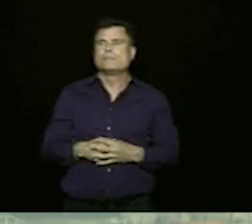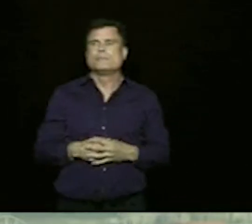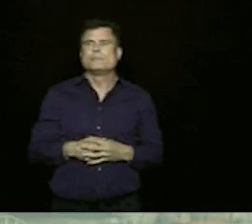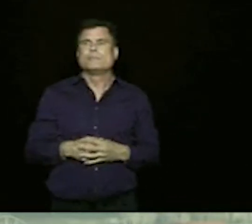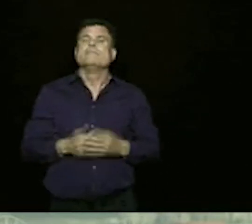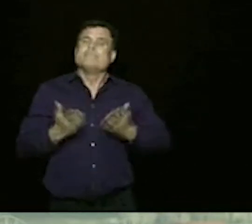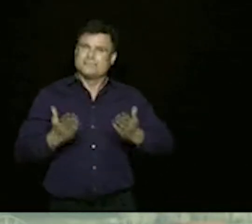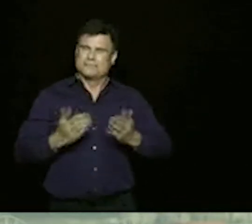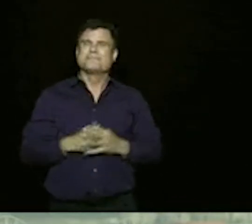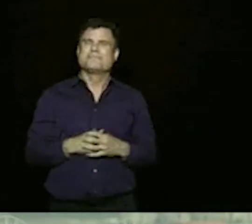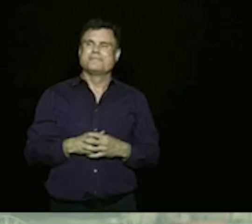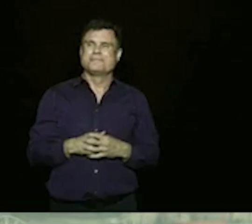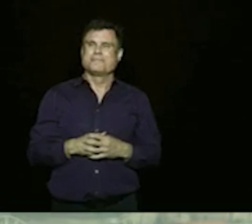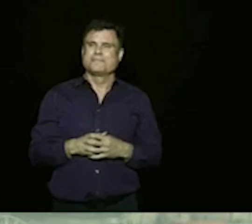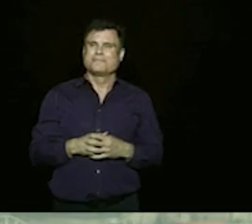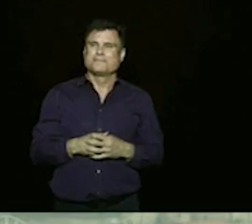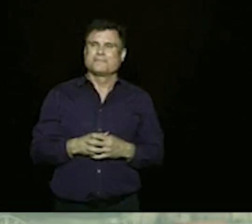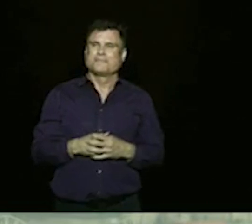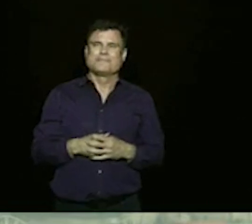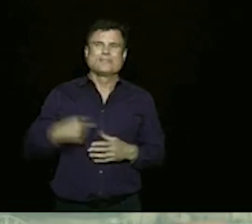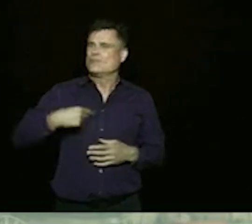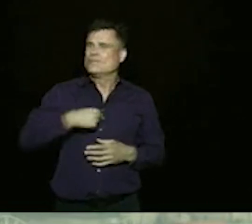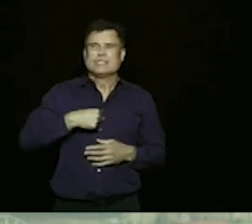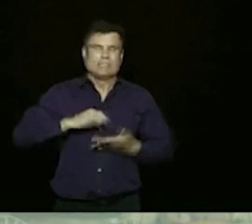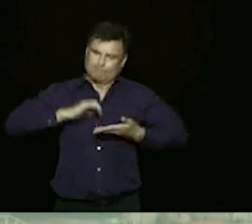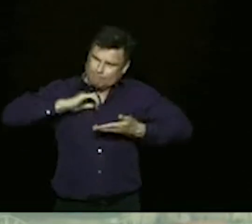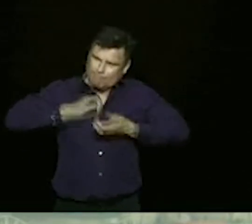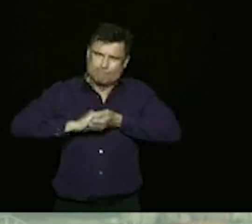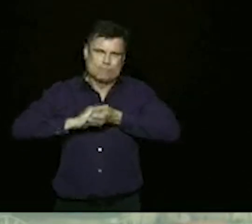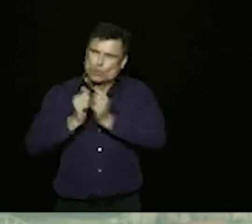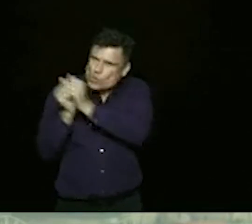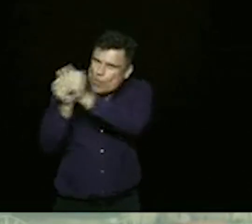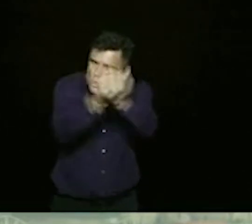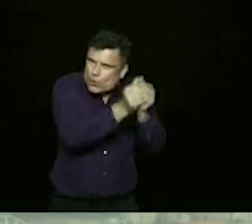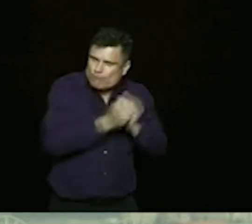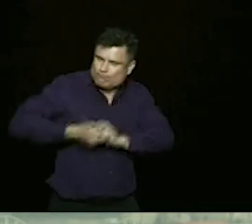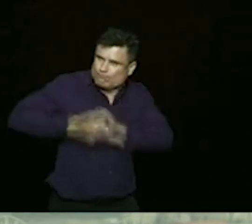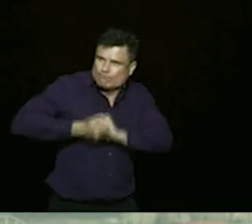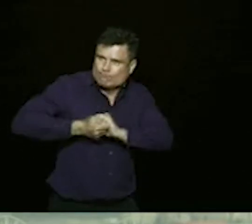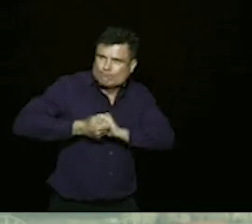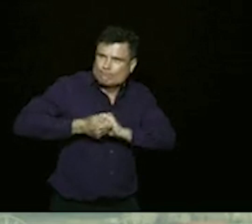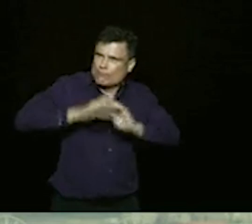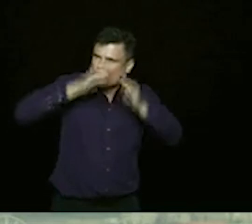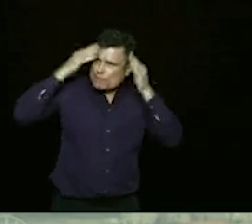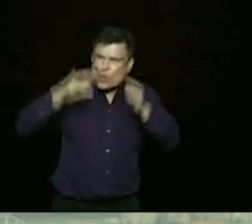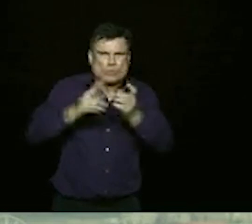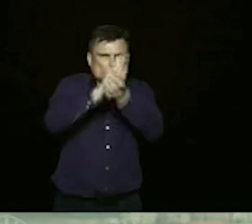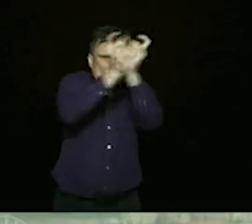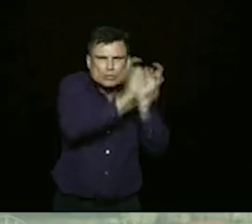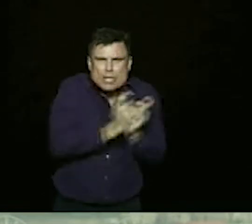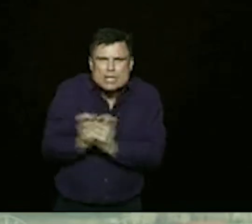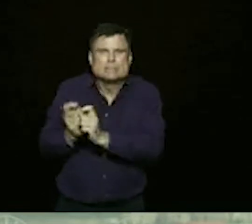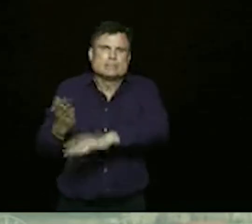to keep engaging in that work and making change, and changing the dynamic, so that and that's